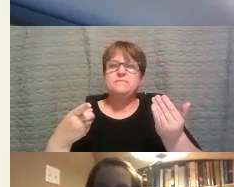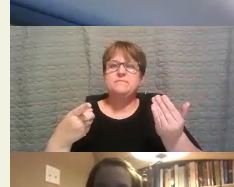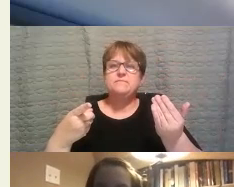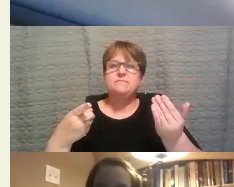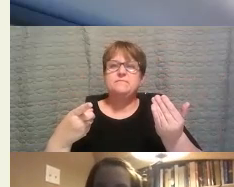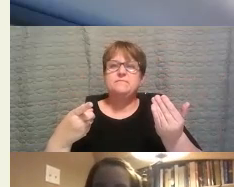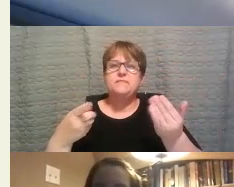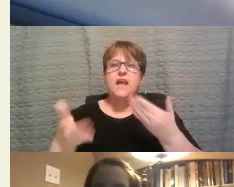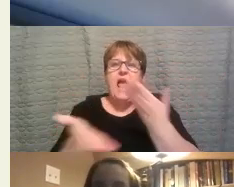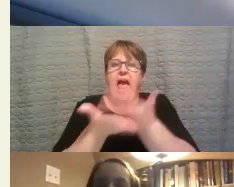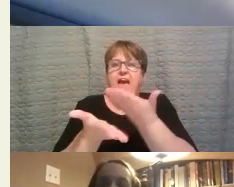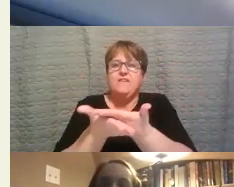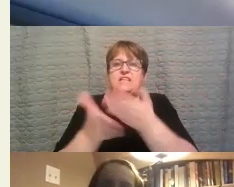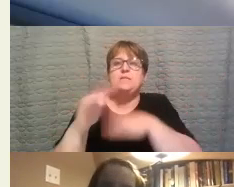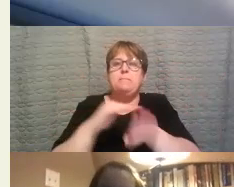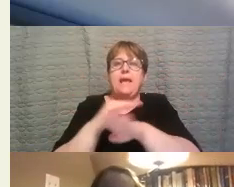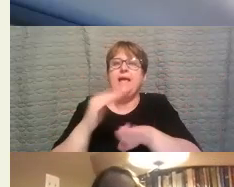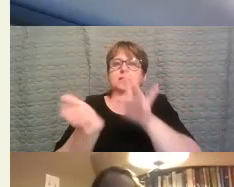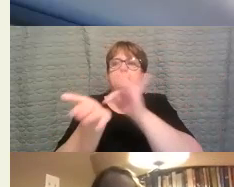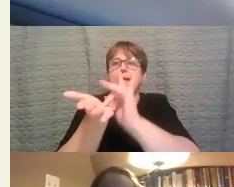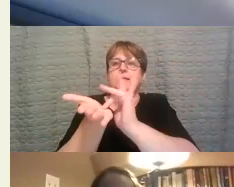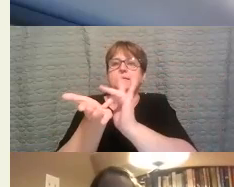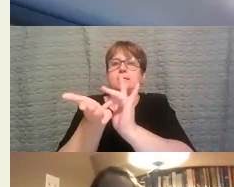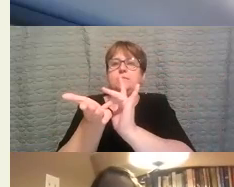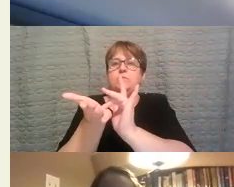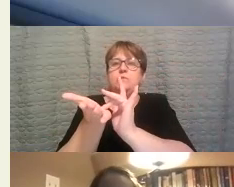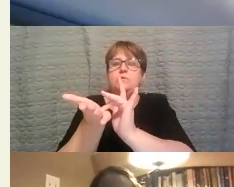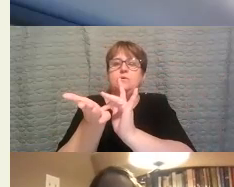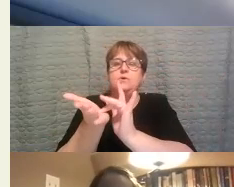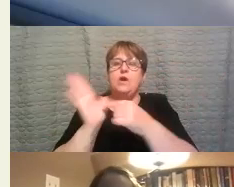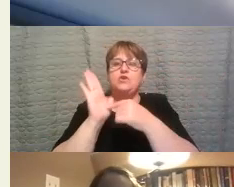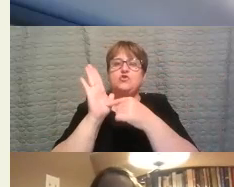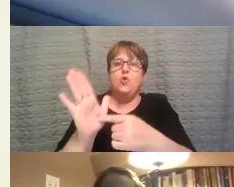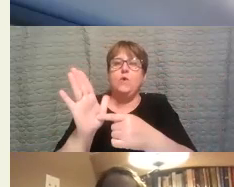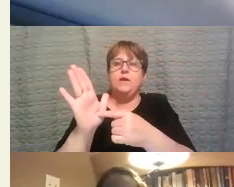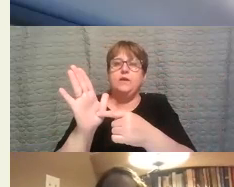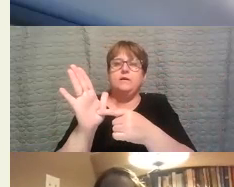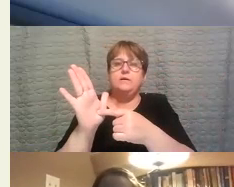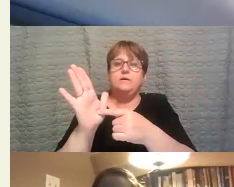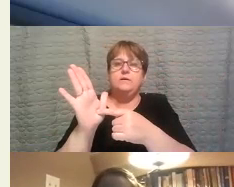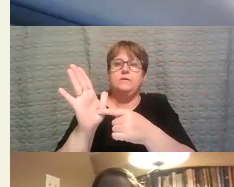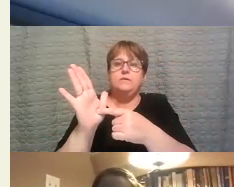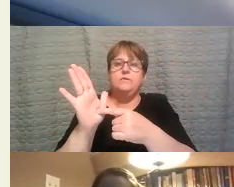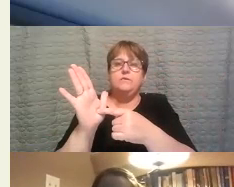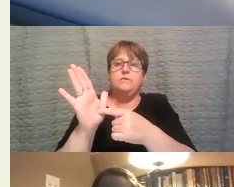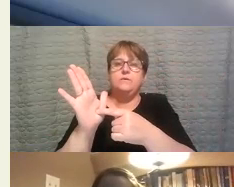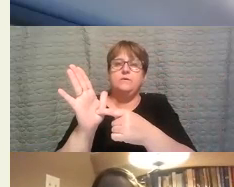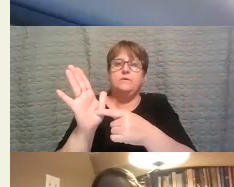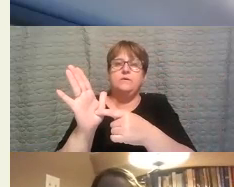medicine. evidence-based medicine. It's showing to us then there is